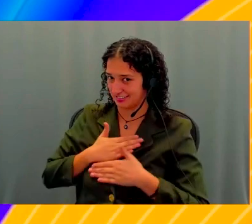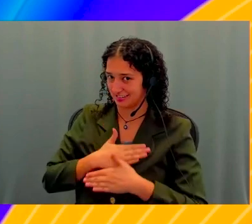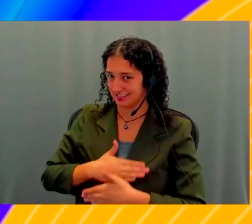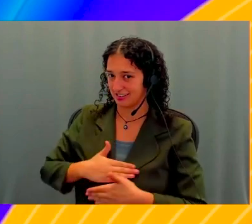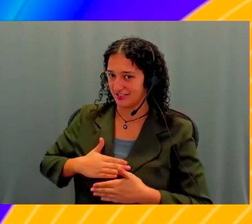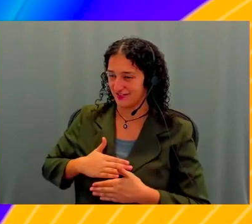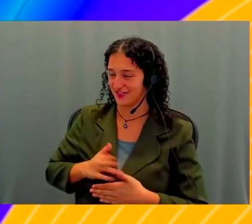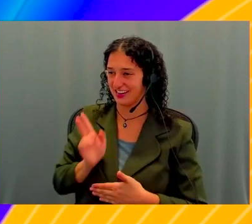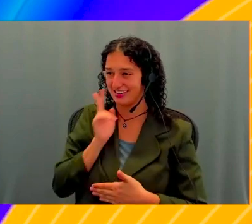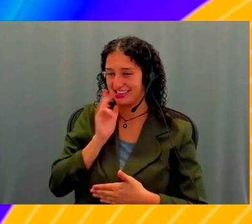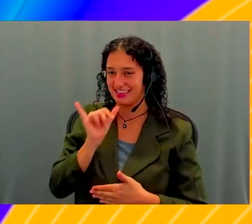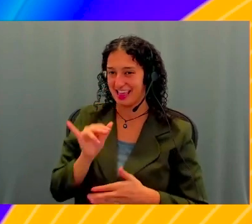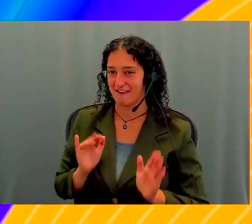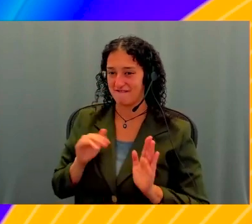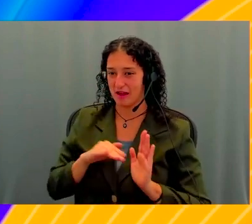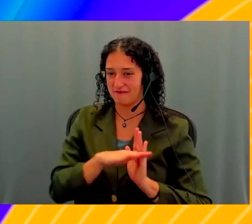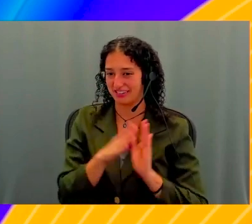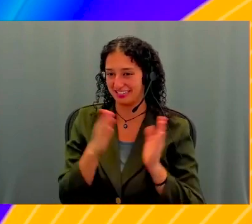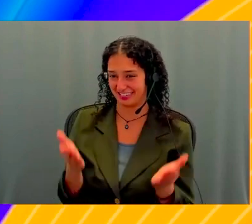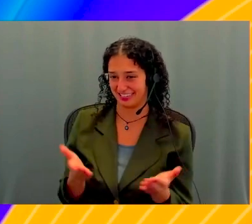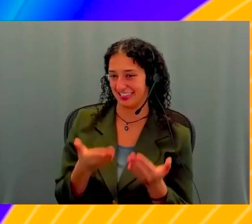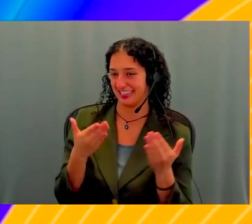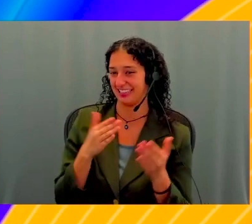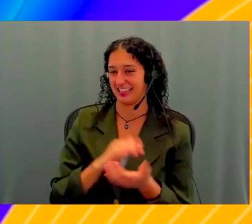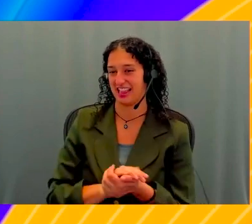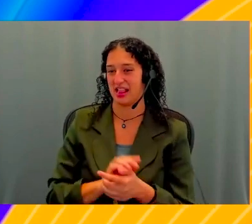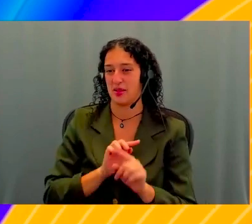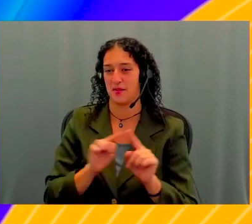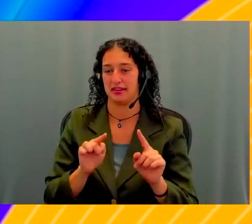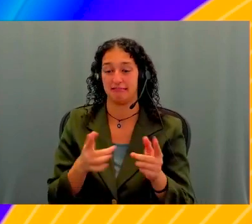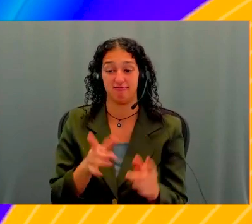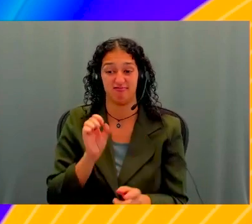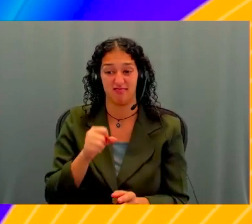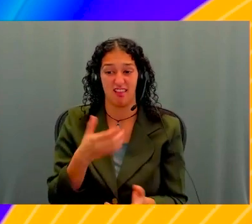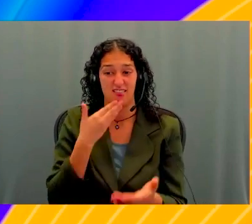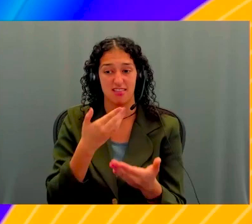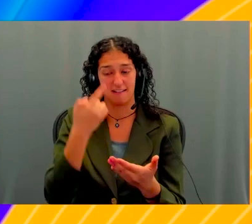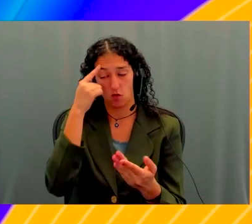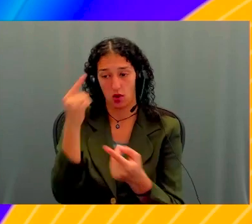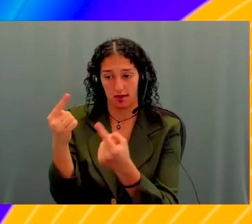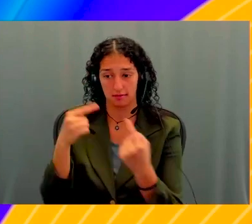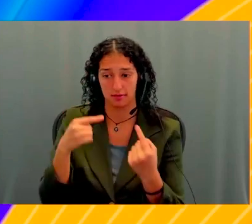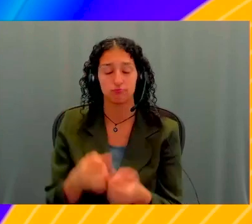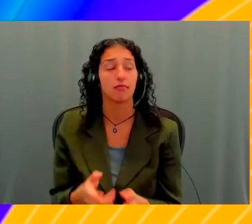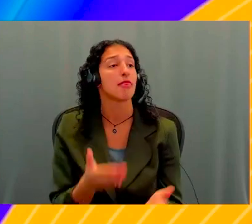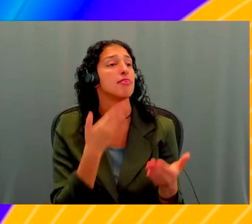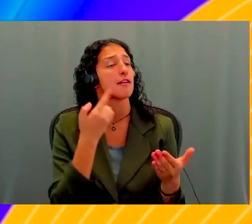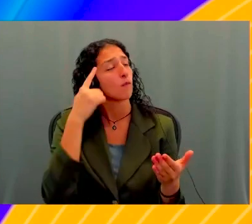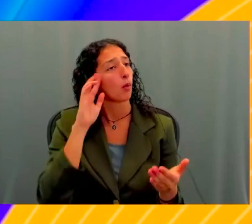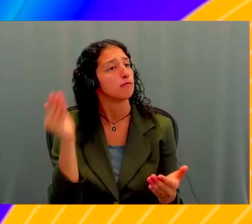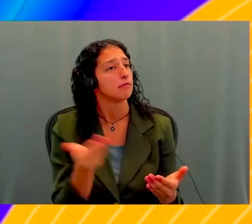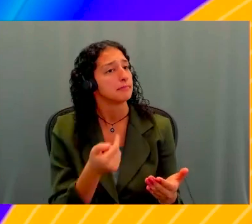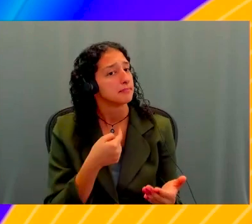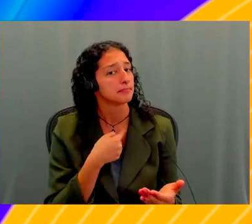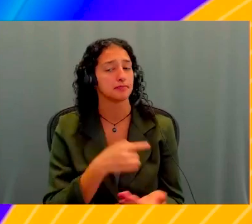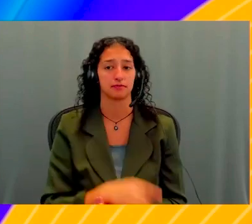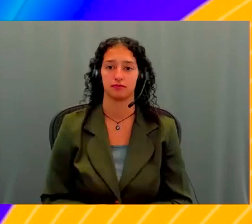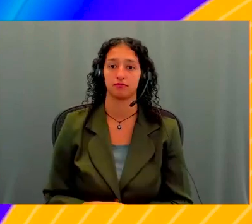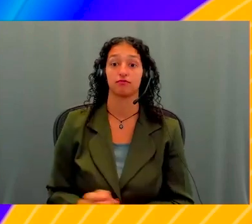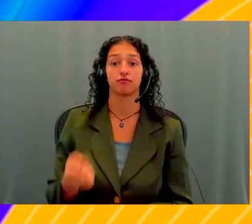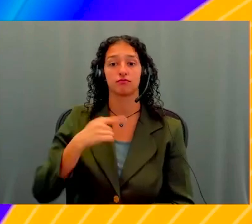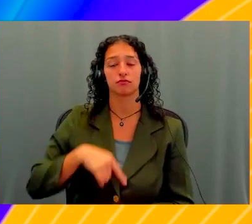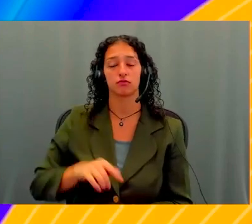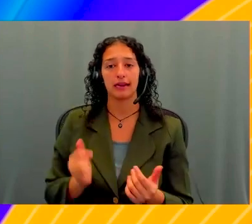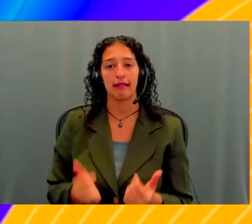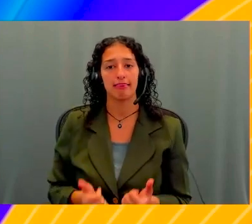bit. But thanks again for coming. Of course. Thank you for having me. Yes. All right, we are live here